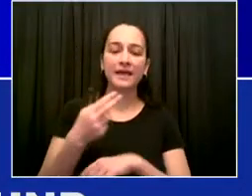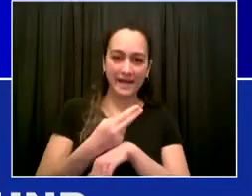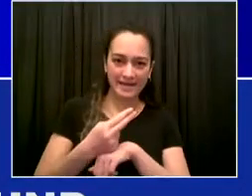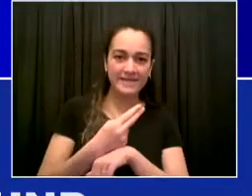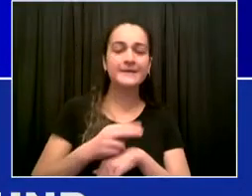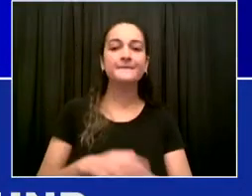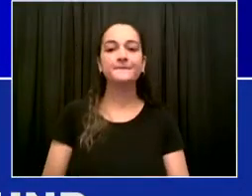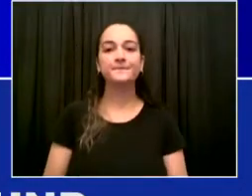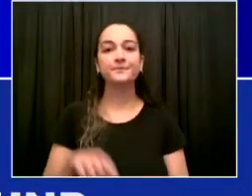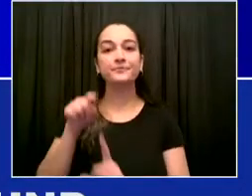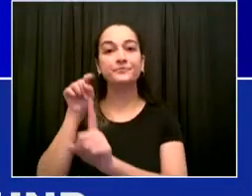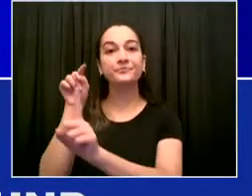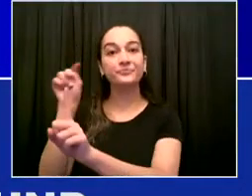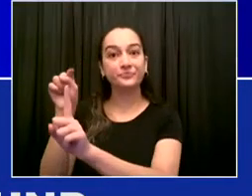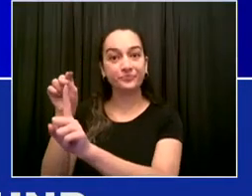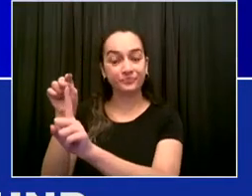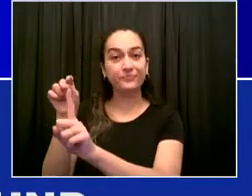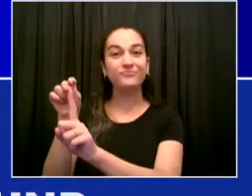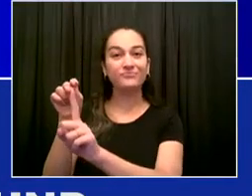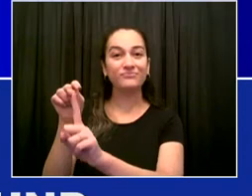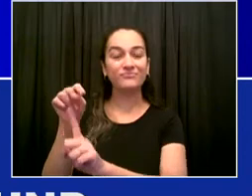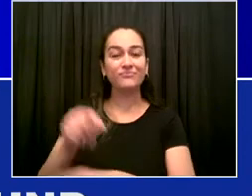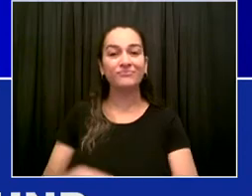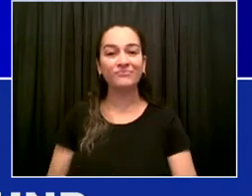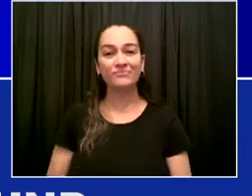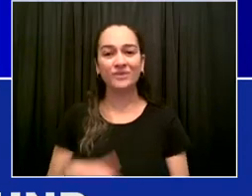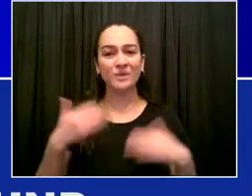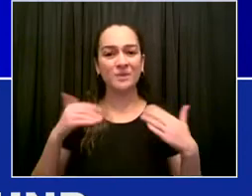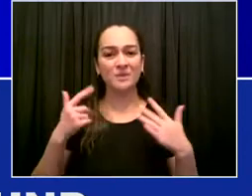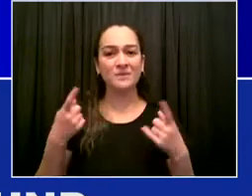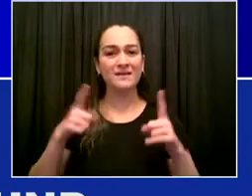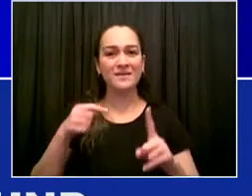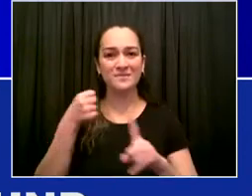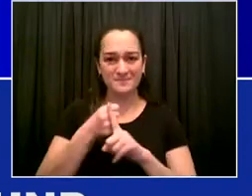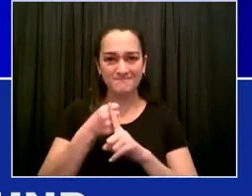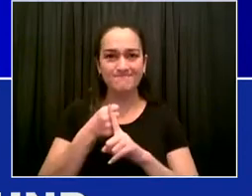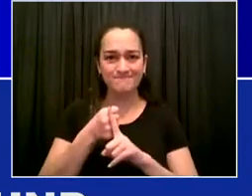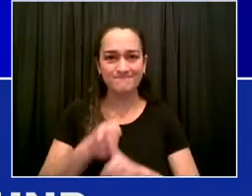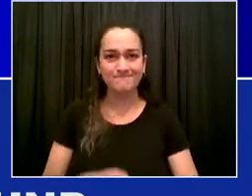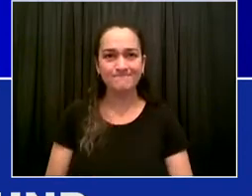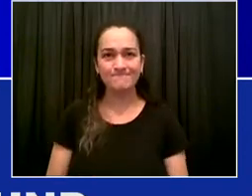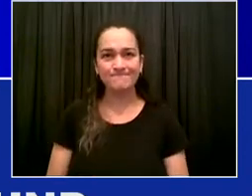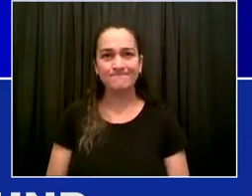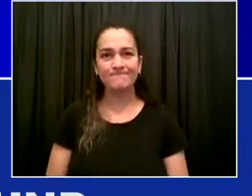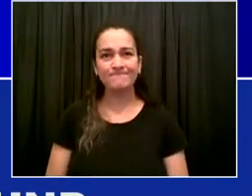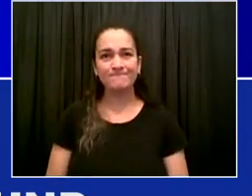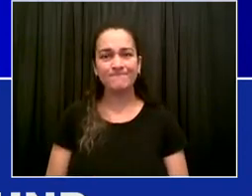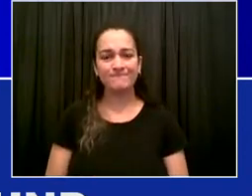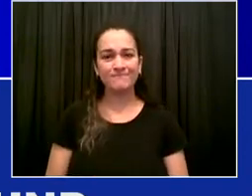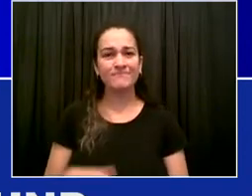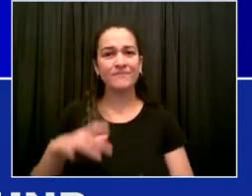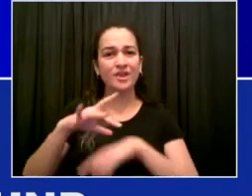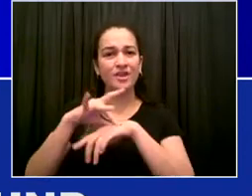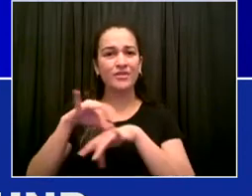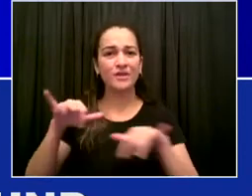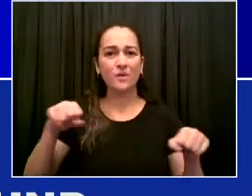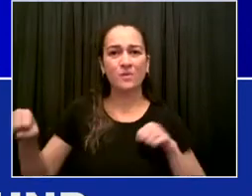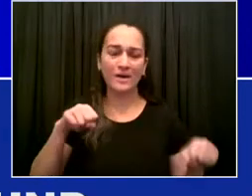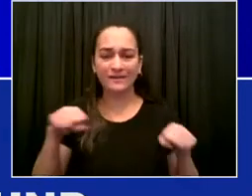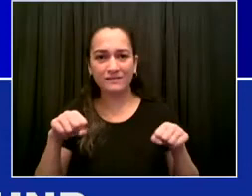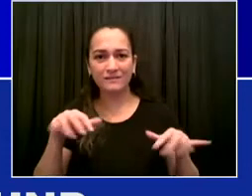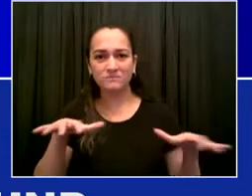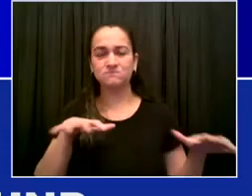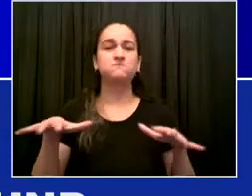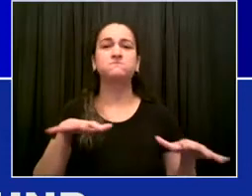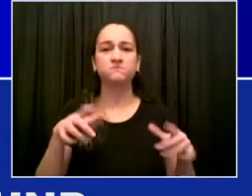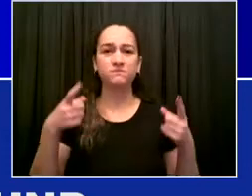yesterday we talked about the amazing effort the NYPD is putting together to collect a humanitarian relief for Haiti, reminding all New Yorkers who want to help the people of Haiti,